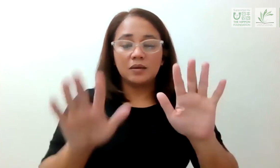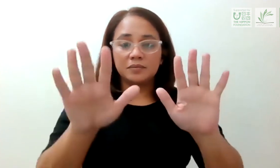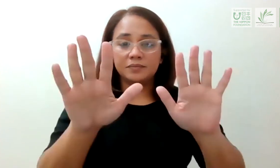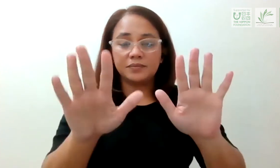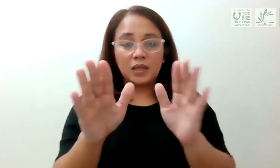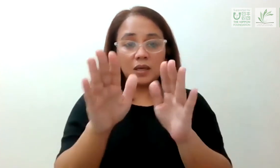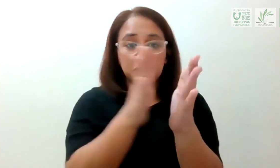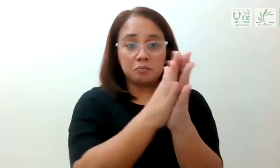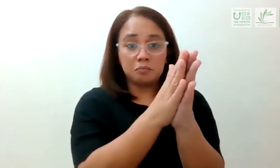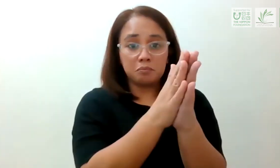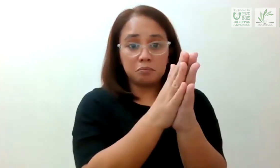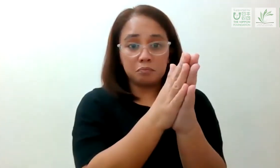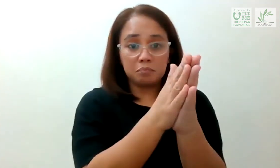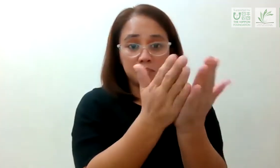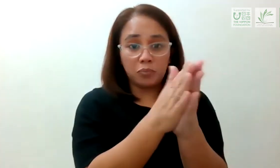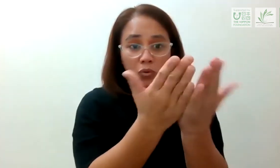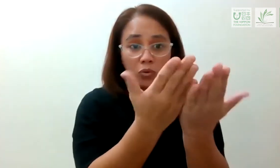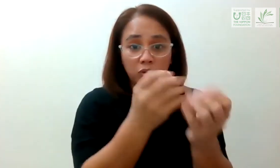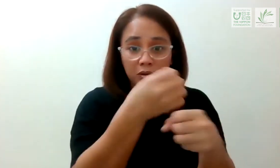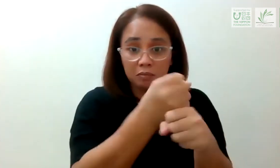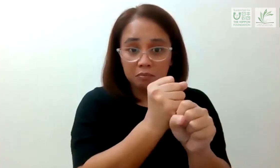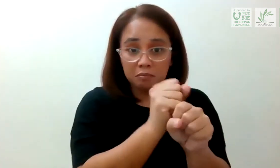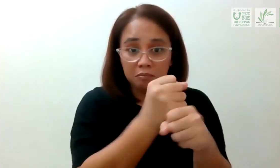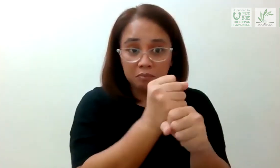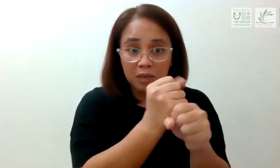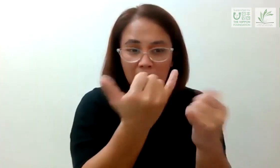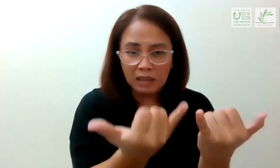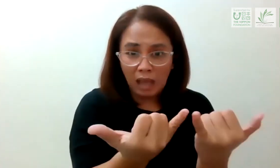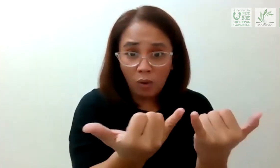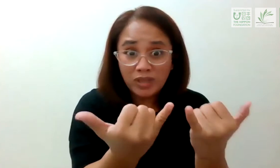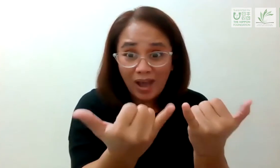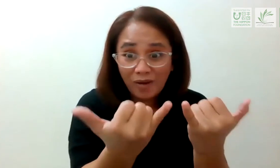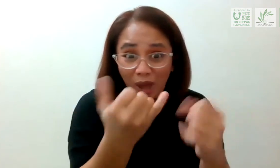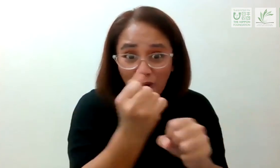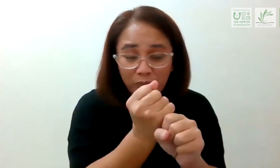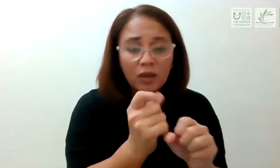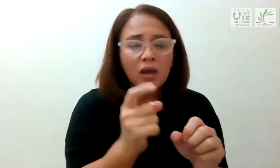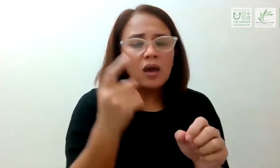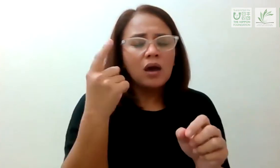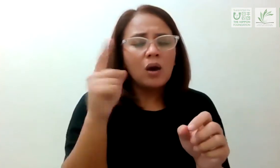we're developing now, are they a textbook or a handbook?